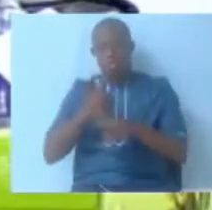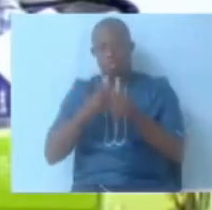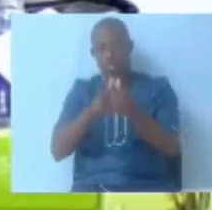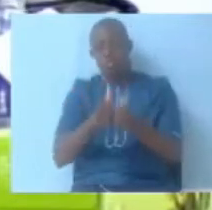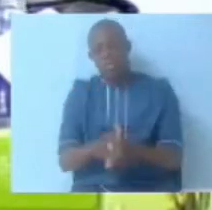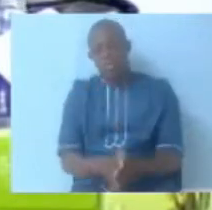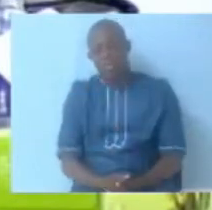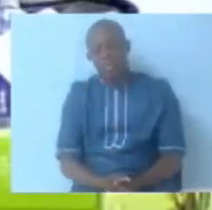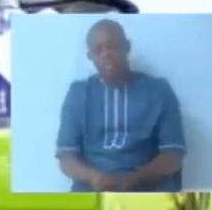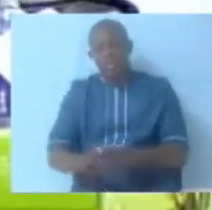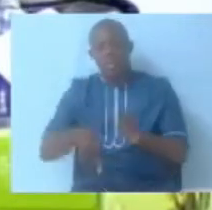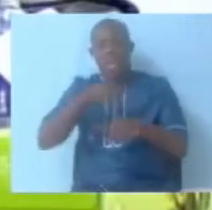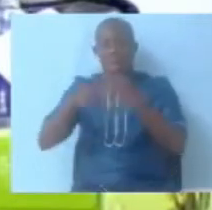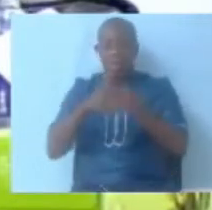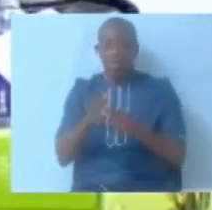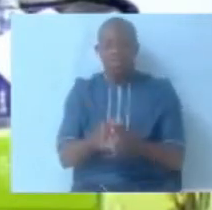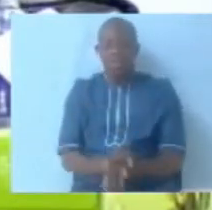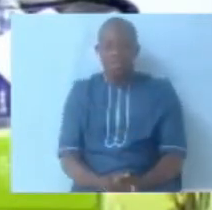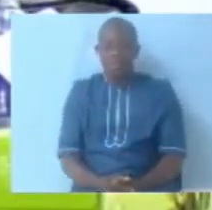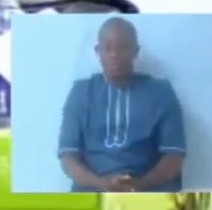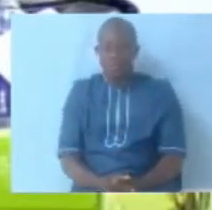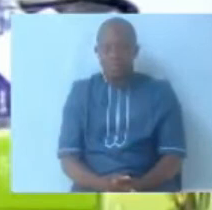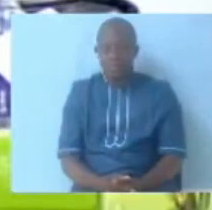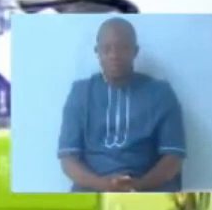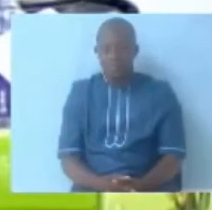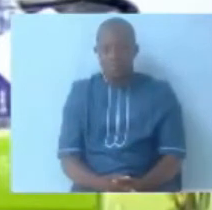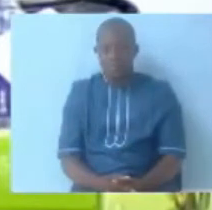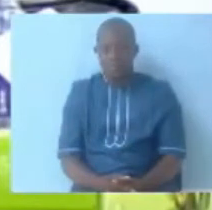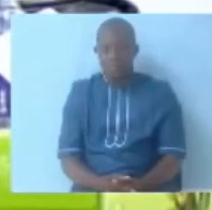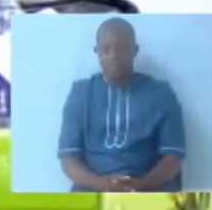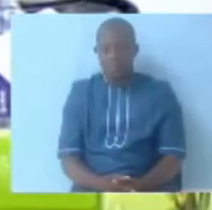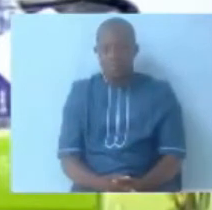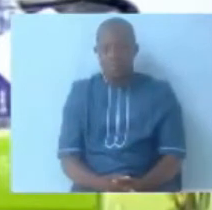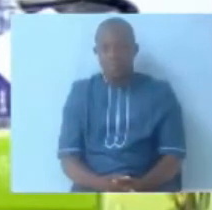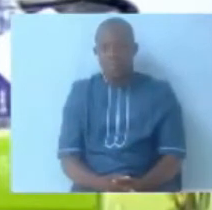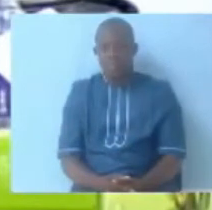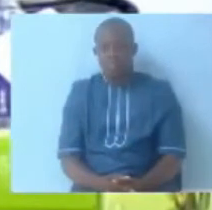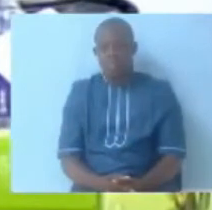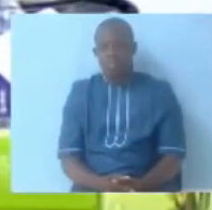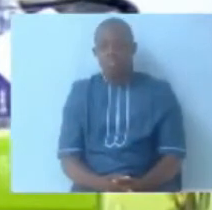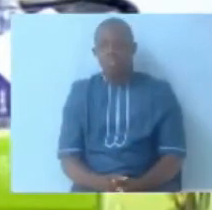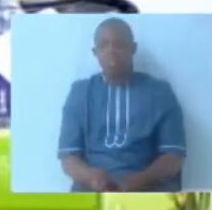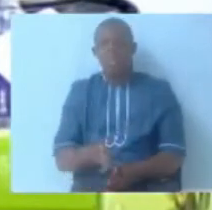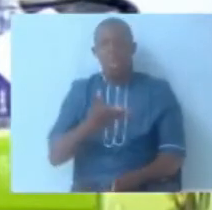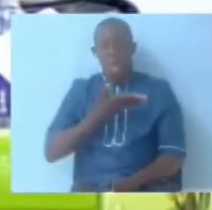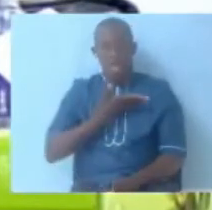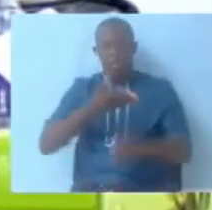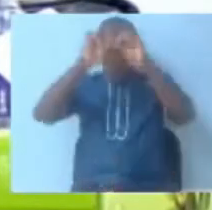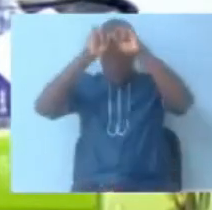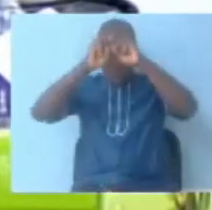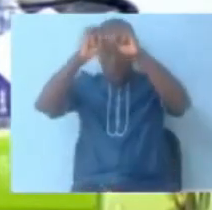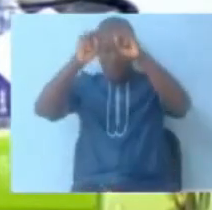particular sako membe ko you have state security detention of armed and police personnel decree 1994,